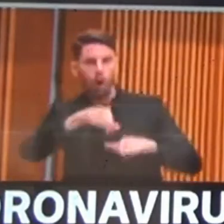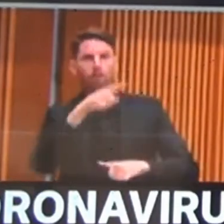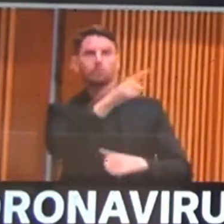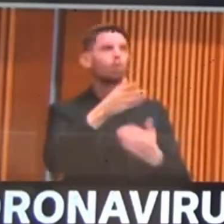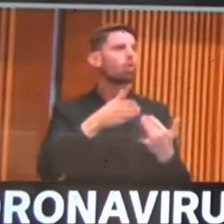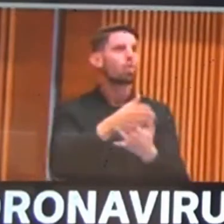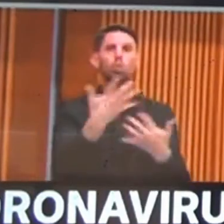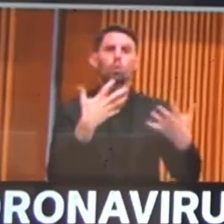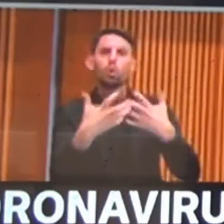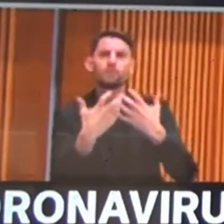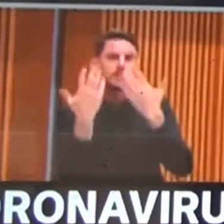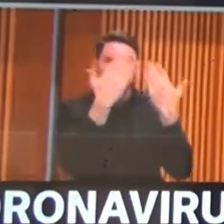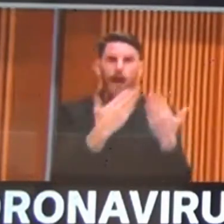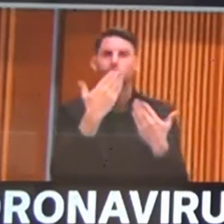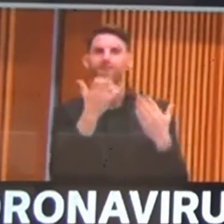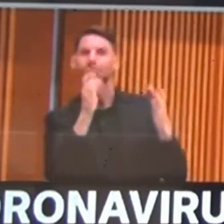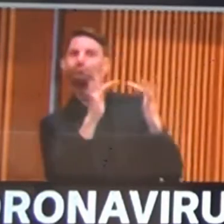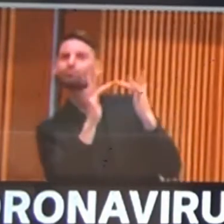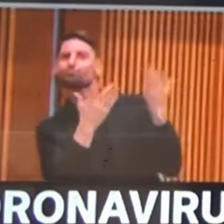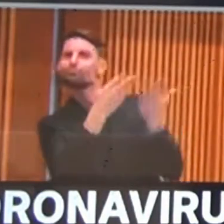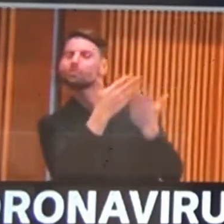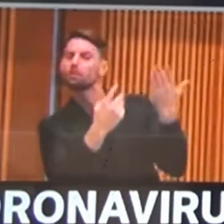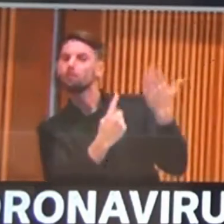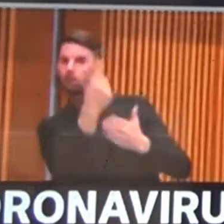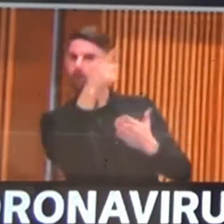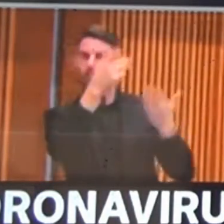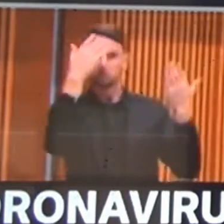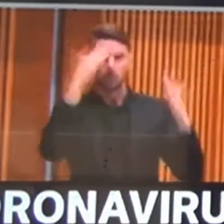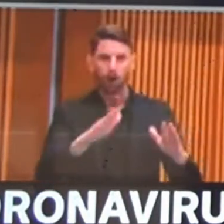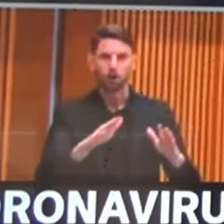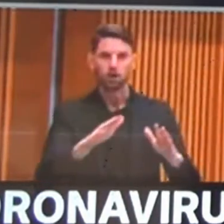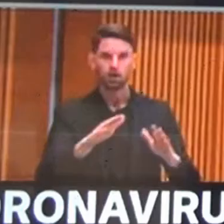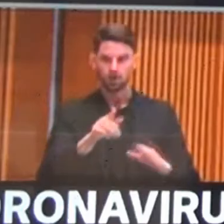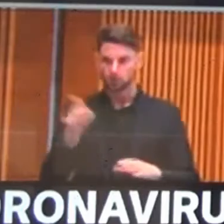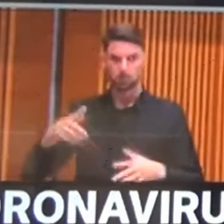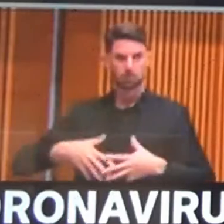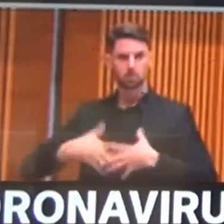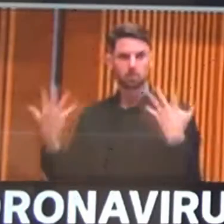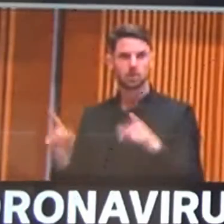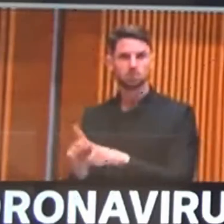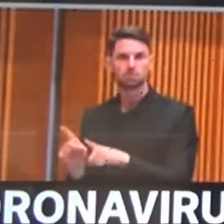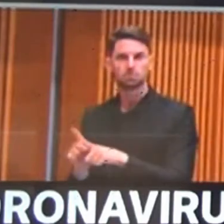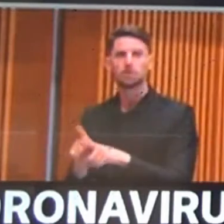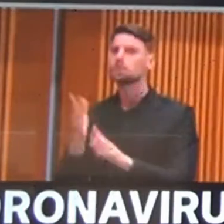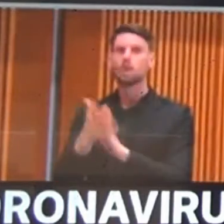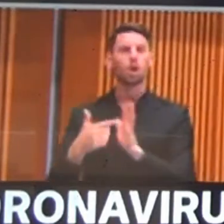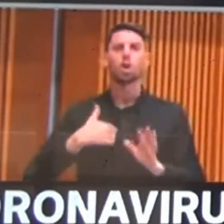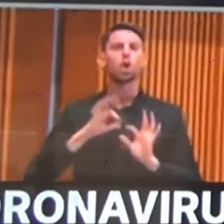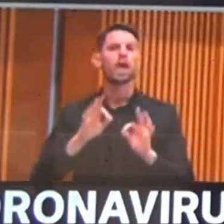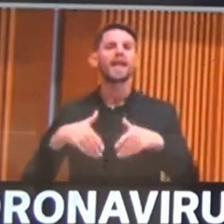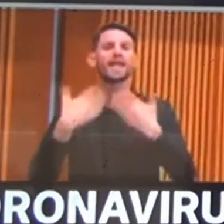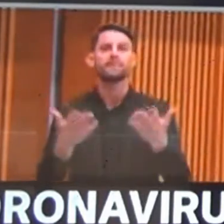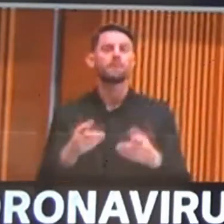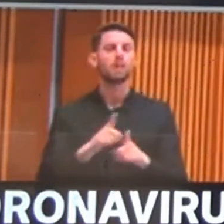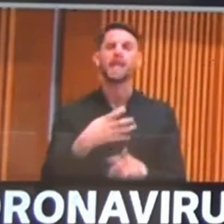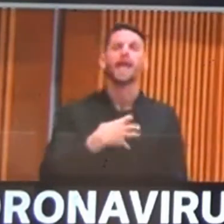their postgraduate phase in various theatres of the world. These are not just statistics. These are actual people